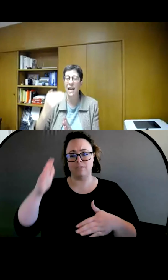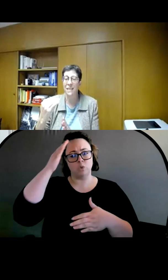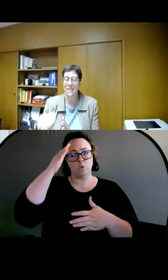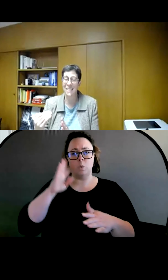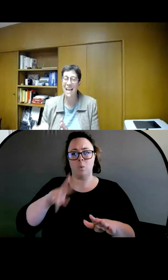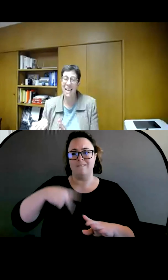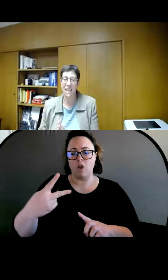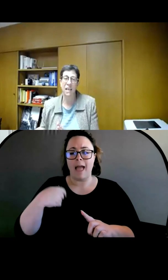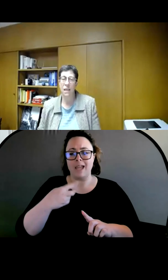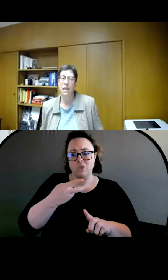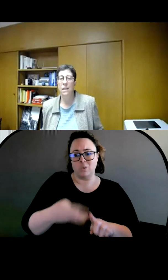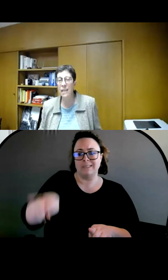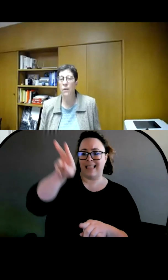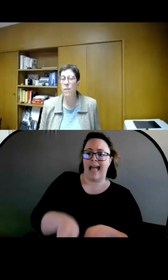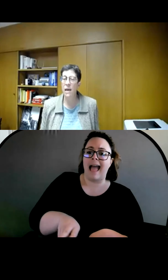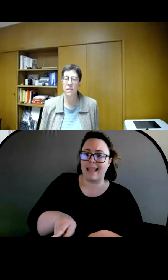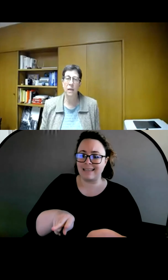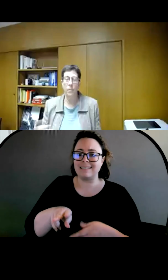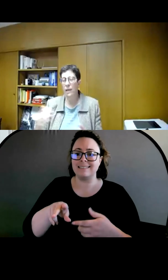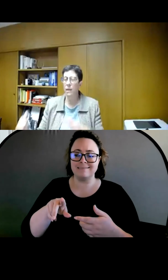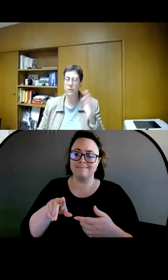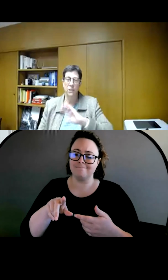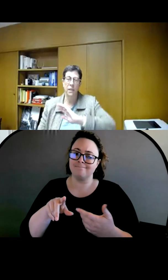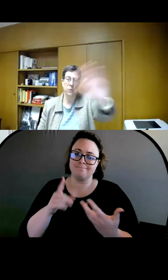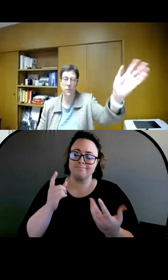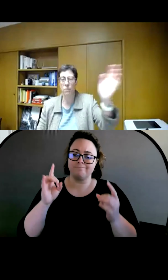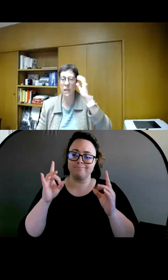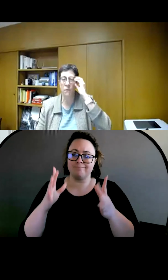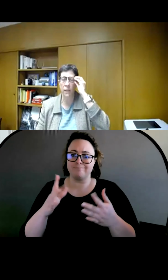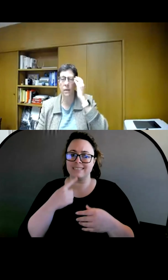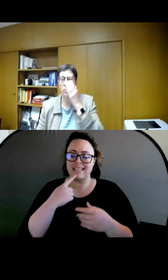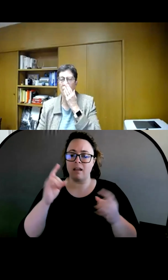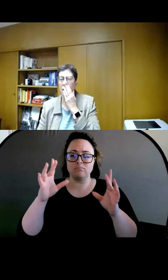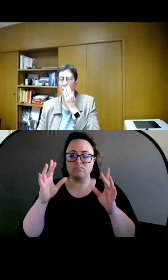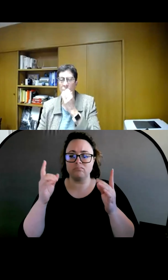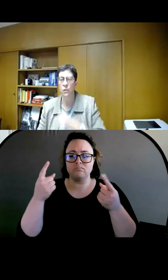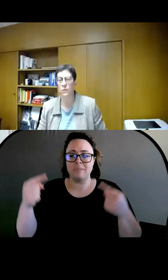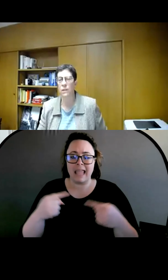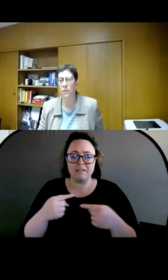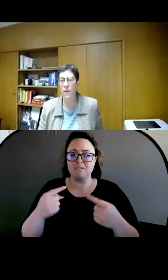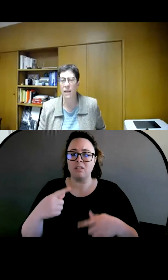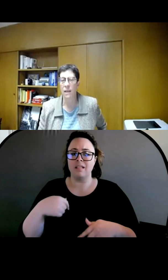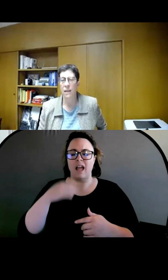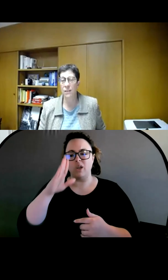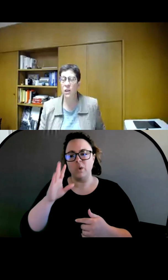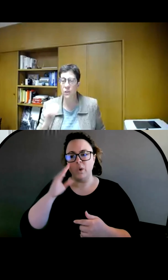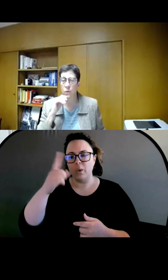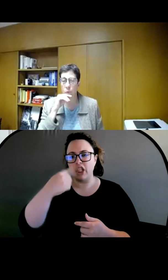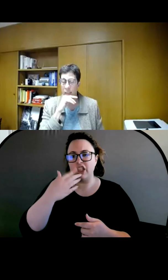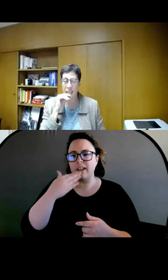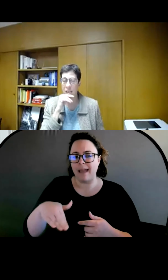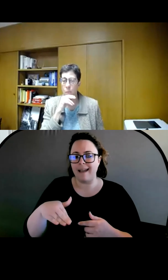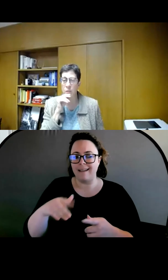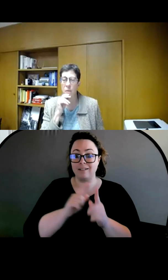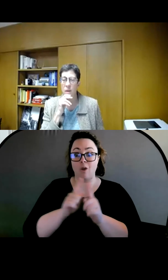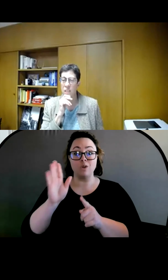said, I had to slide down the bathtub. And she said it was painful and unpleasant, and I knew it was going to look bad. And she also,